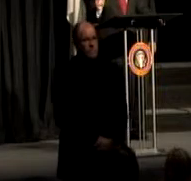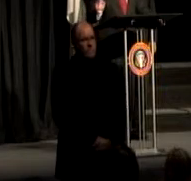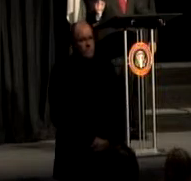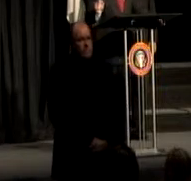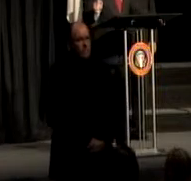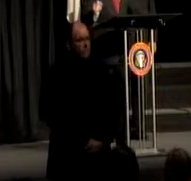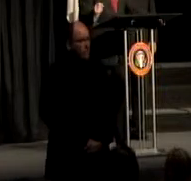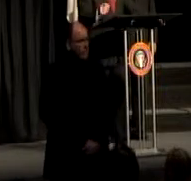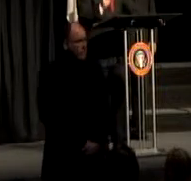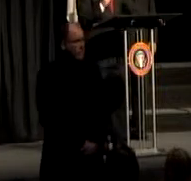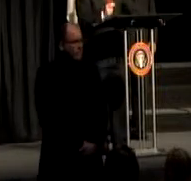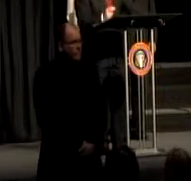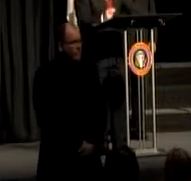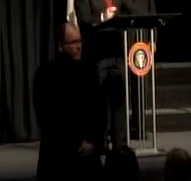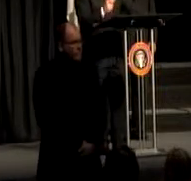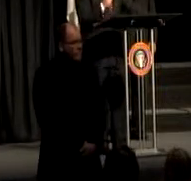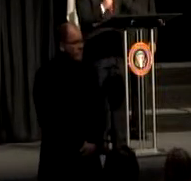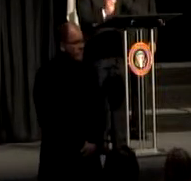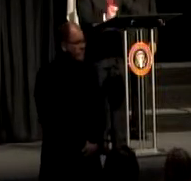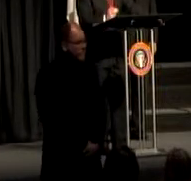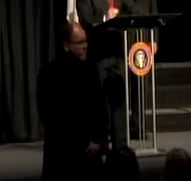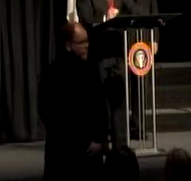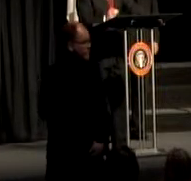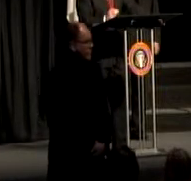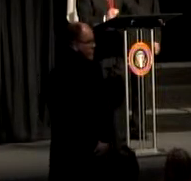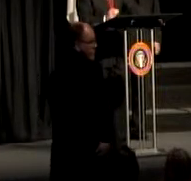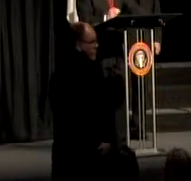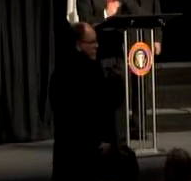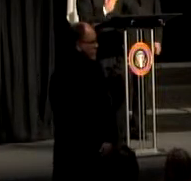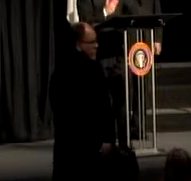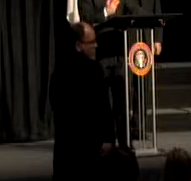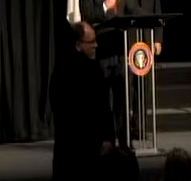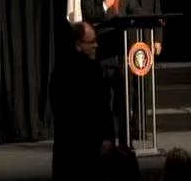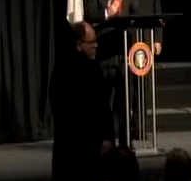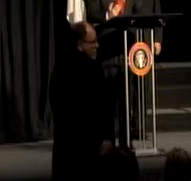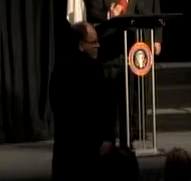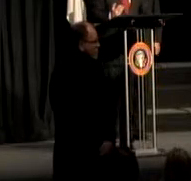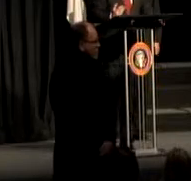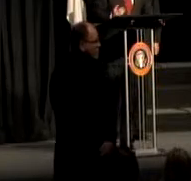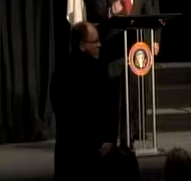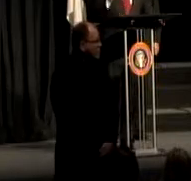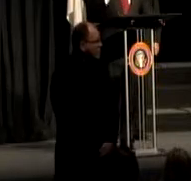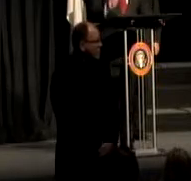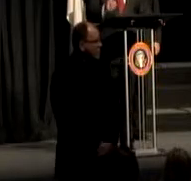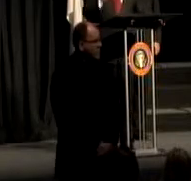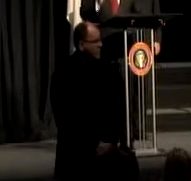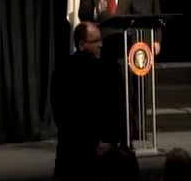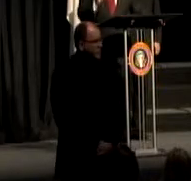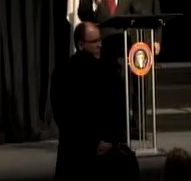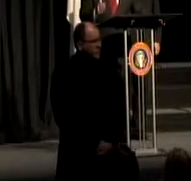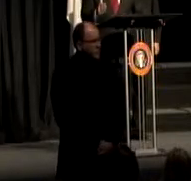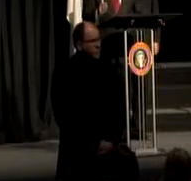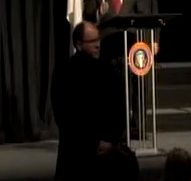our deepest need we will always be insecure we'll always feel inadequate because God